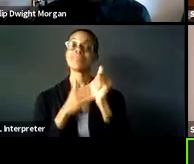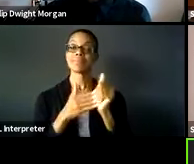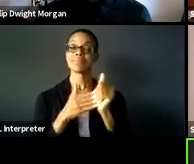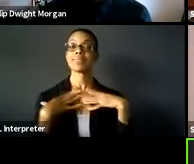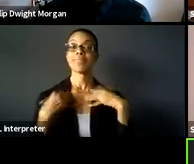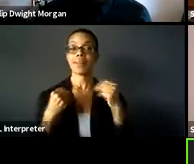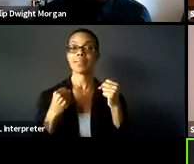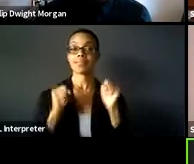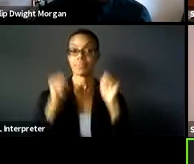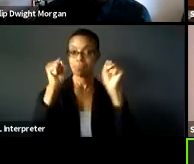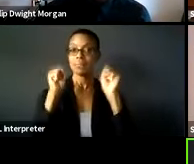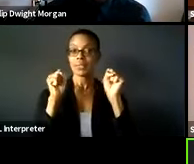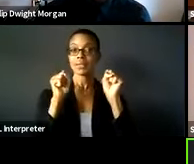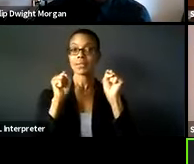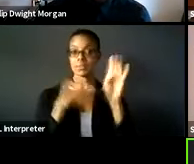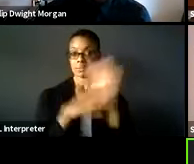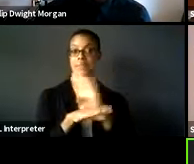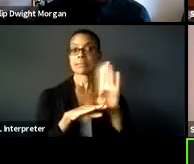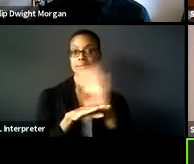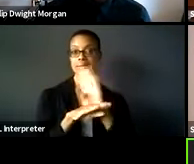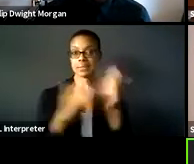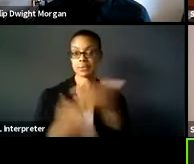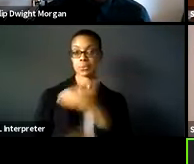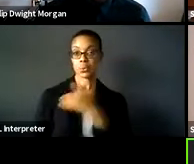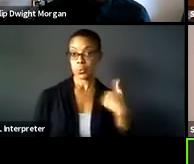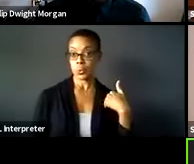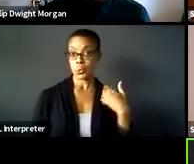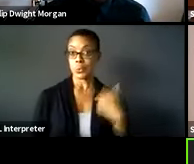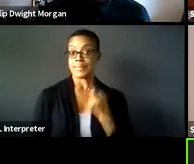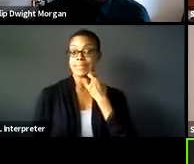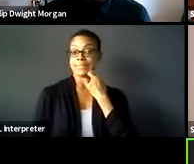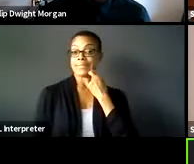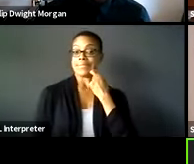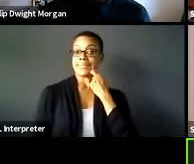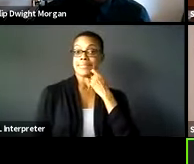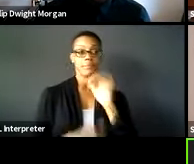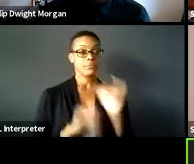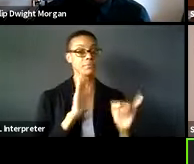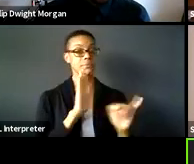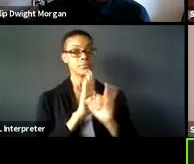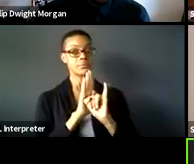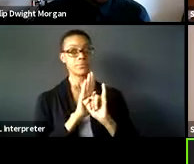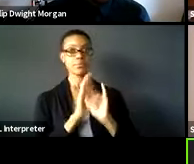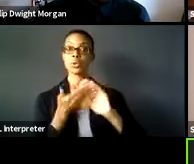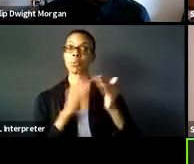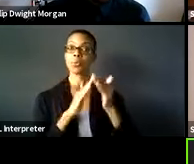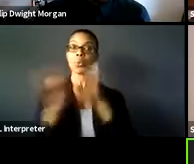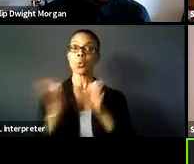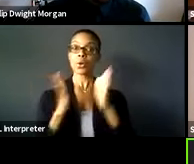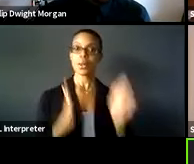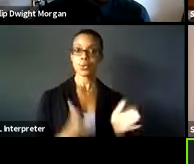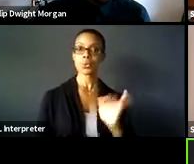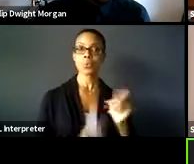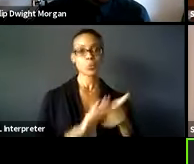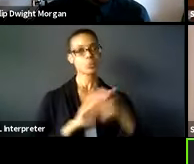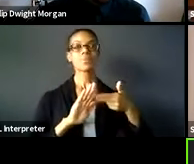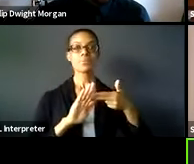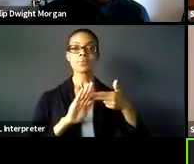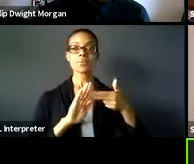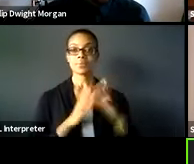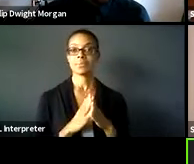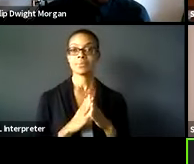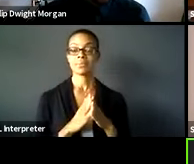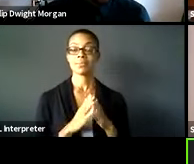here in Toronto. And most recently, I've started identifying myself as a community organizer as well. And that